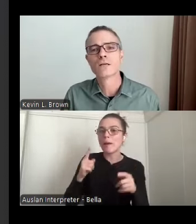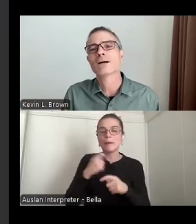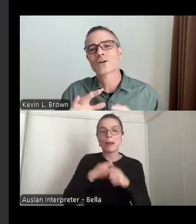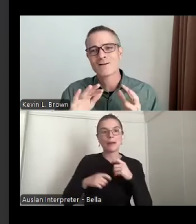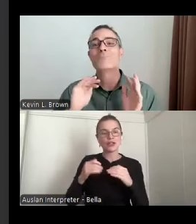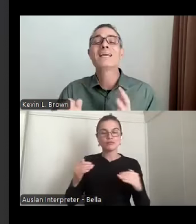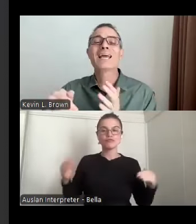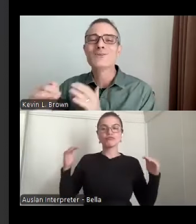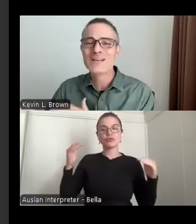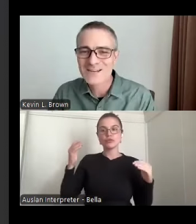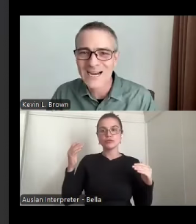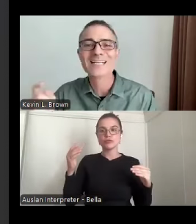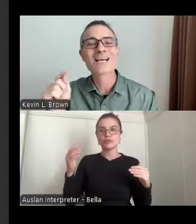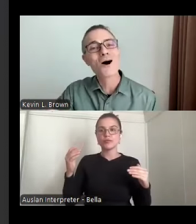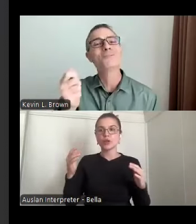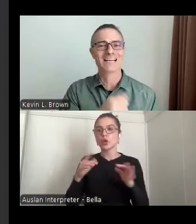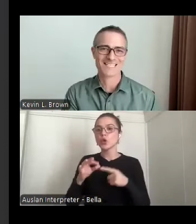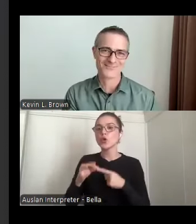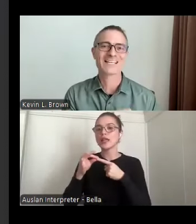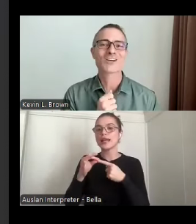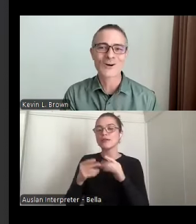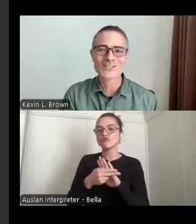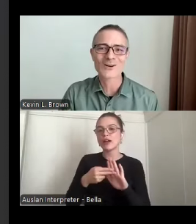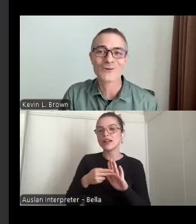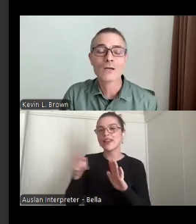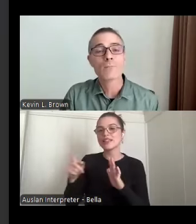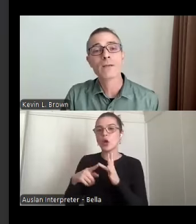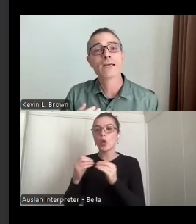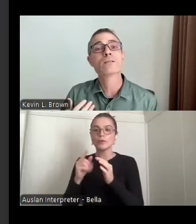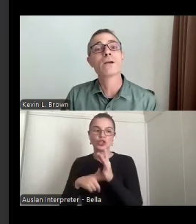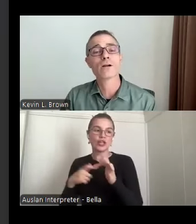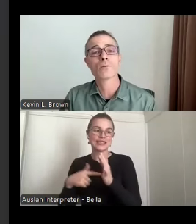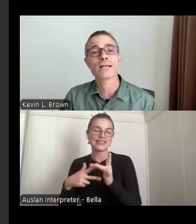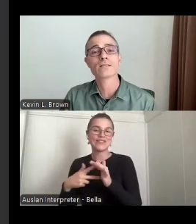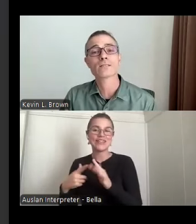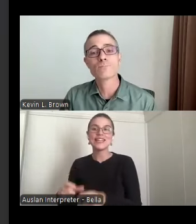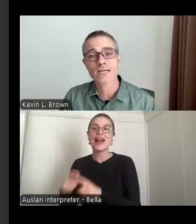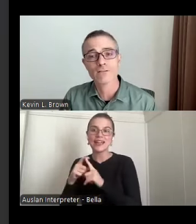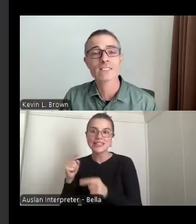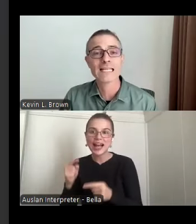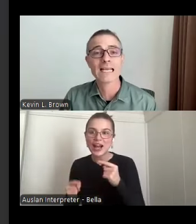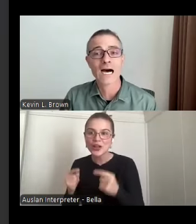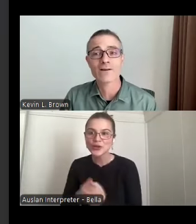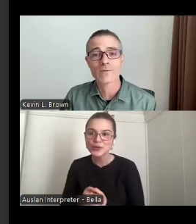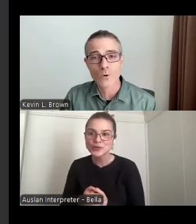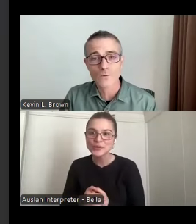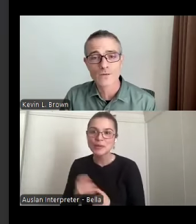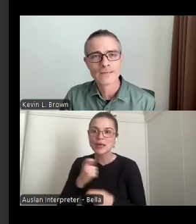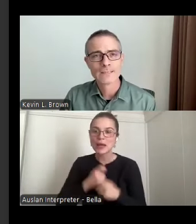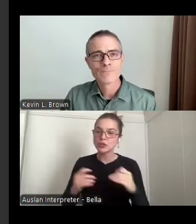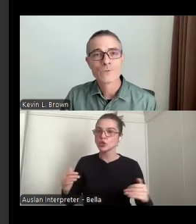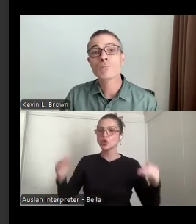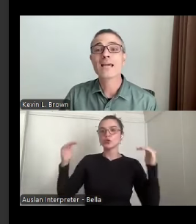is, being a unique brand is objective. It's hard to argue. But being a superior brand is subjective. It's in the eye of the